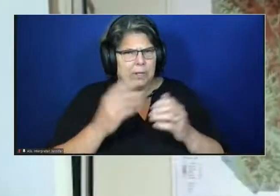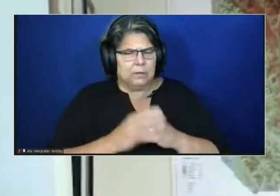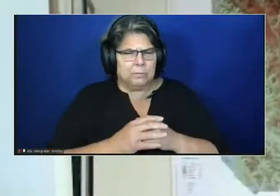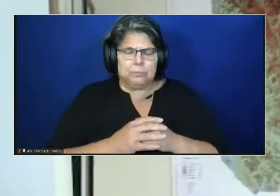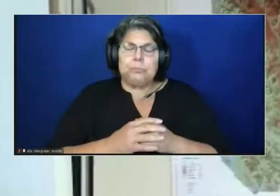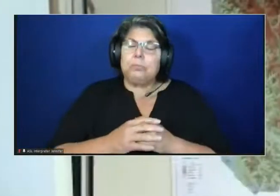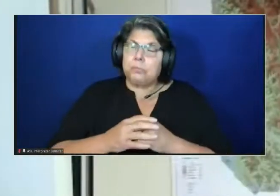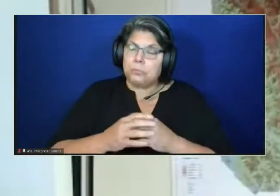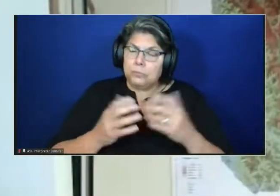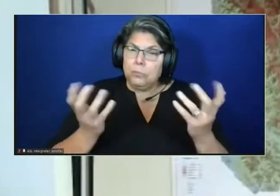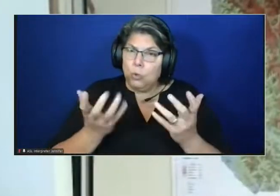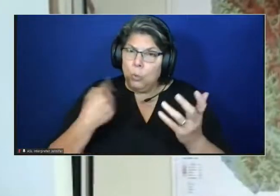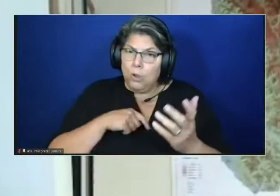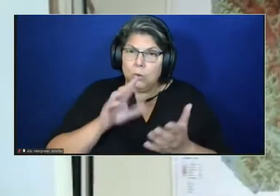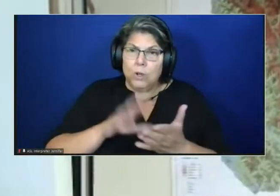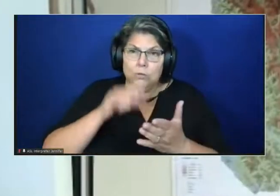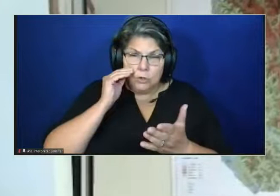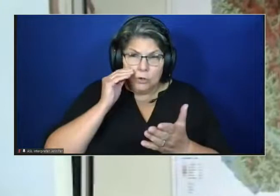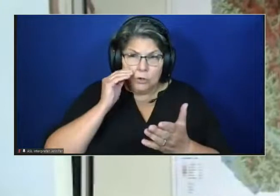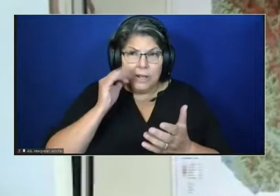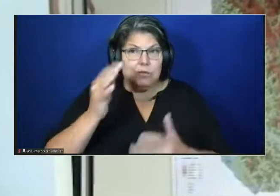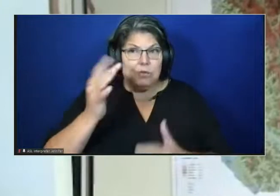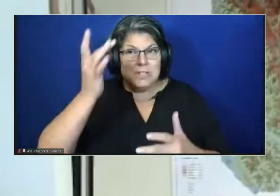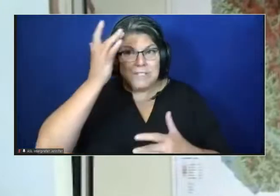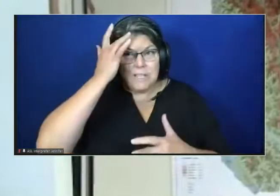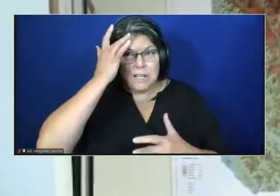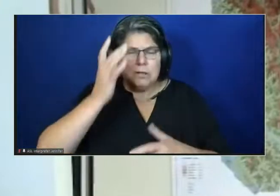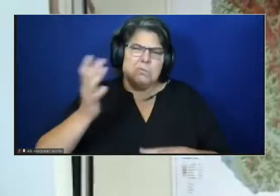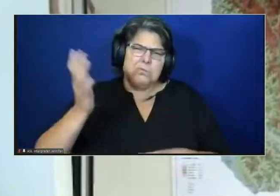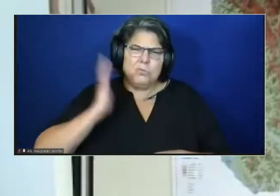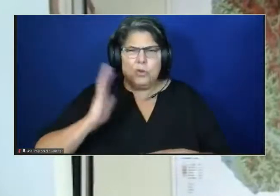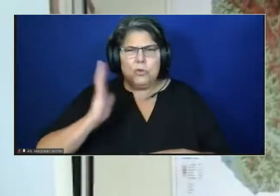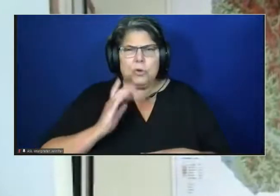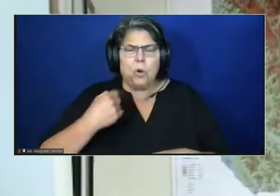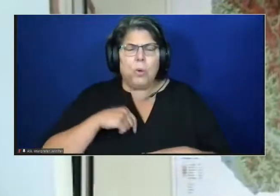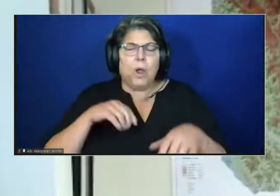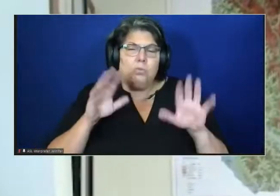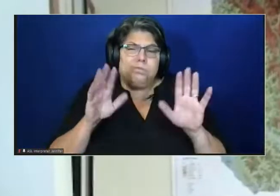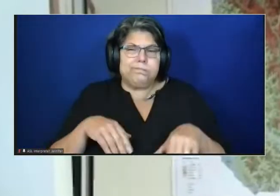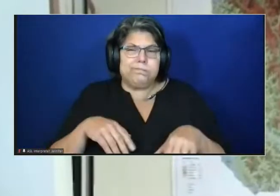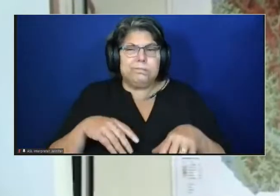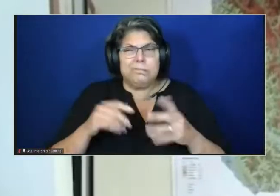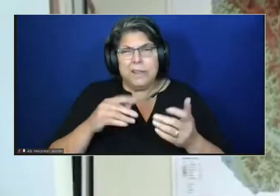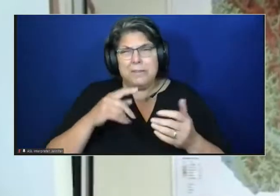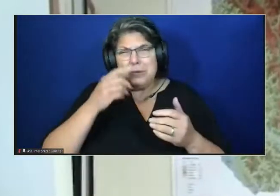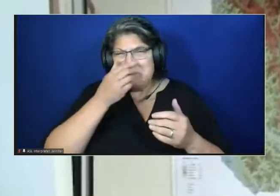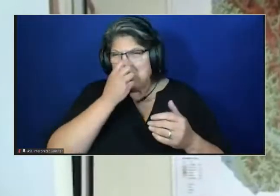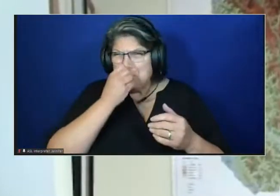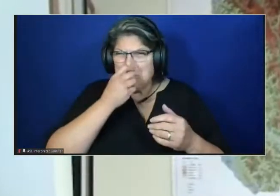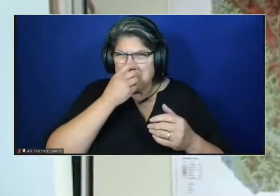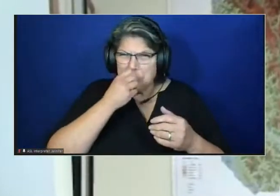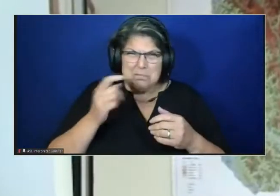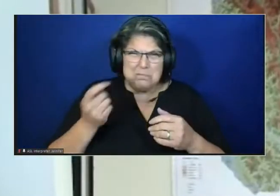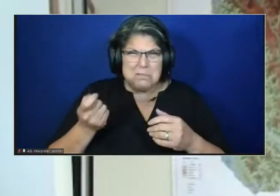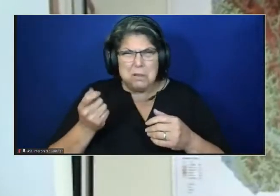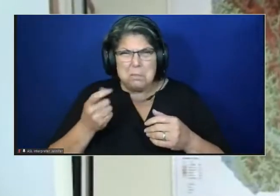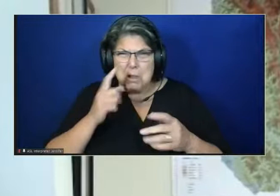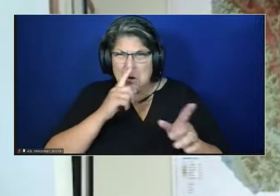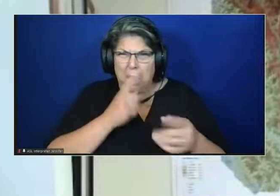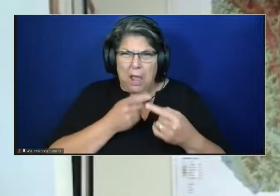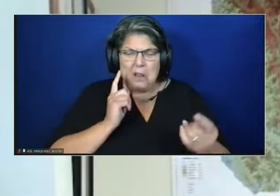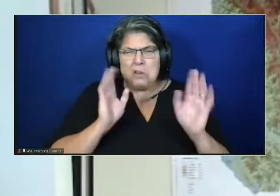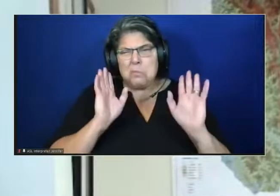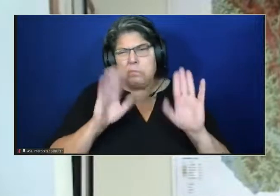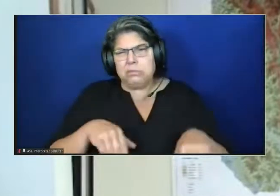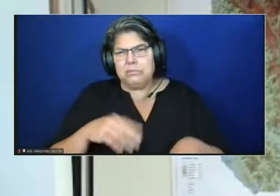we've learned also is that when you're sick, we used to be sort of complacent about if you had the sniffles or you thought you had allergies, you'd go into